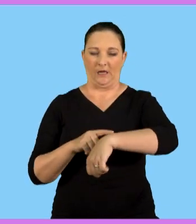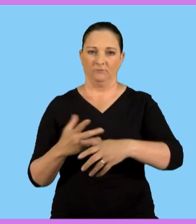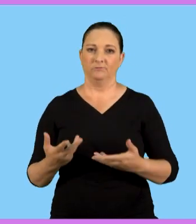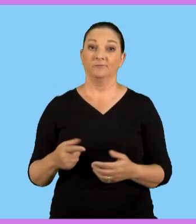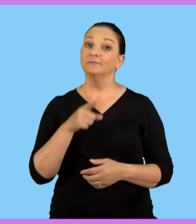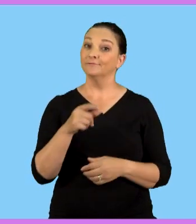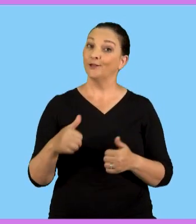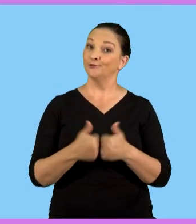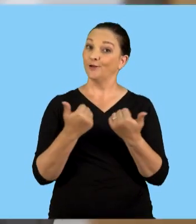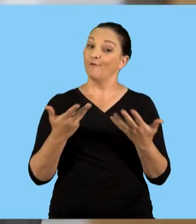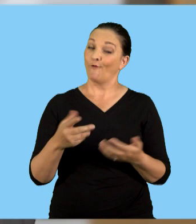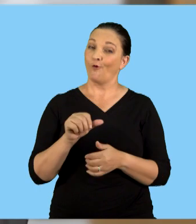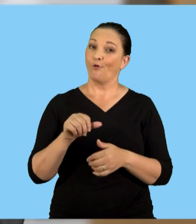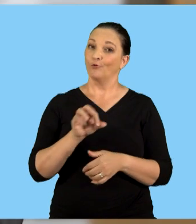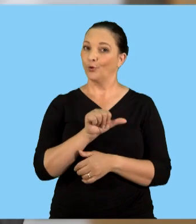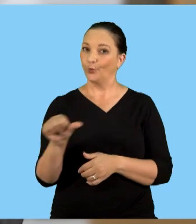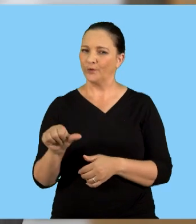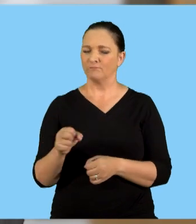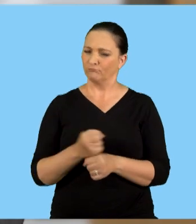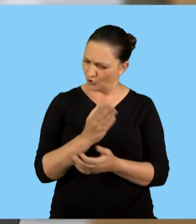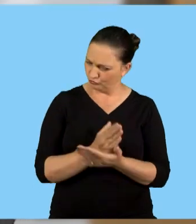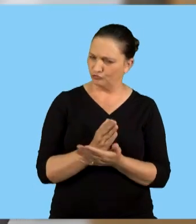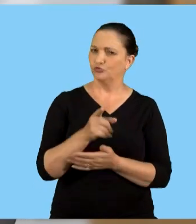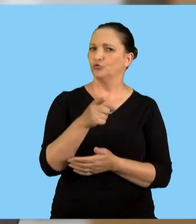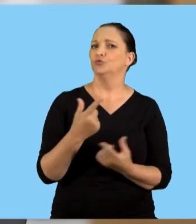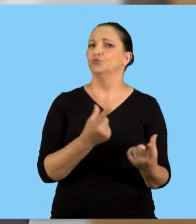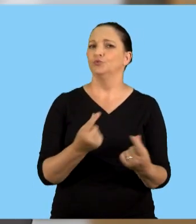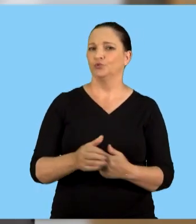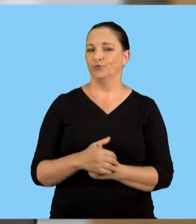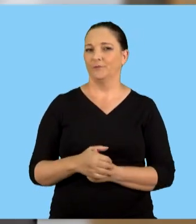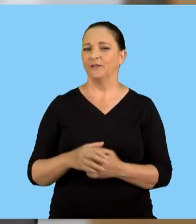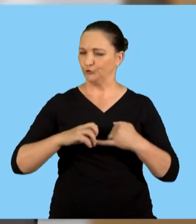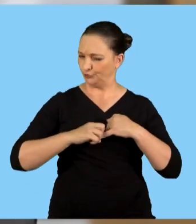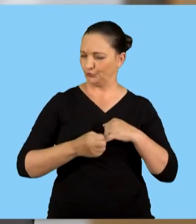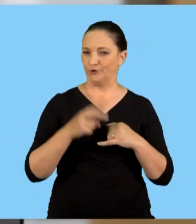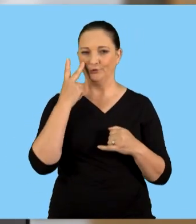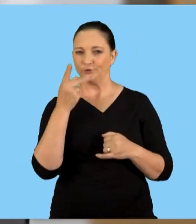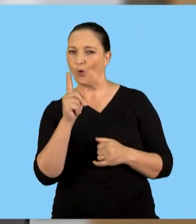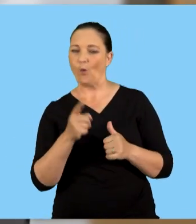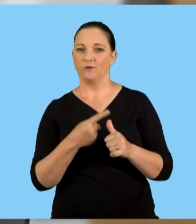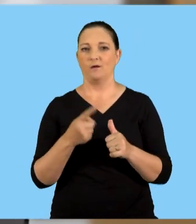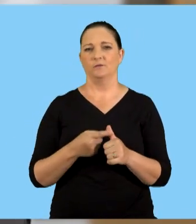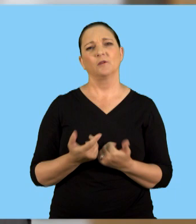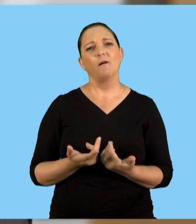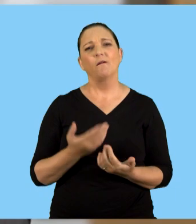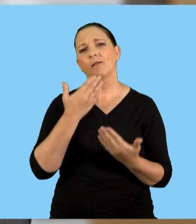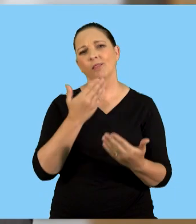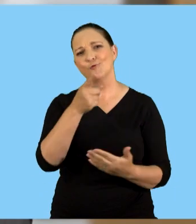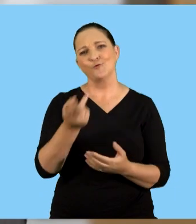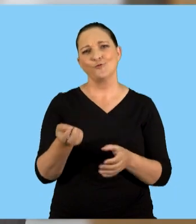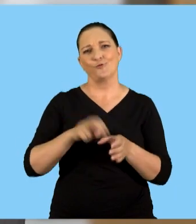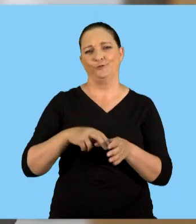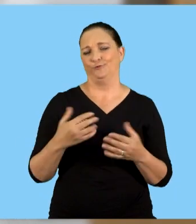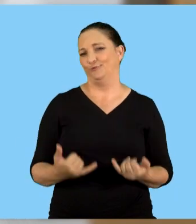multiplied by time. Guys, that's your challenge for the upcoming week. Please ensure that you tackle it, right? Try it, and we'll see what you come up